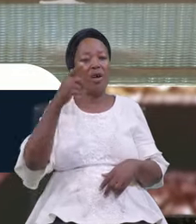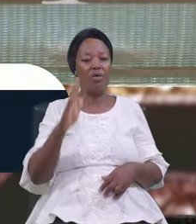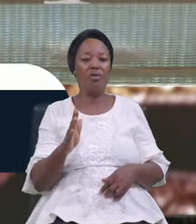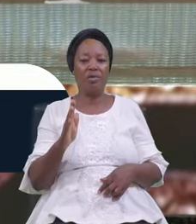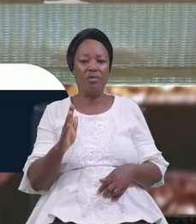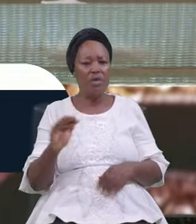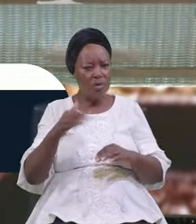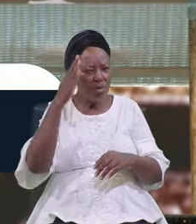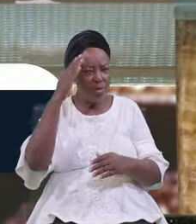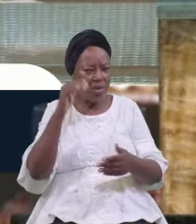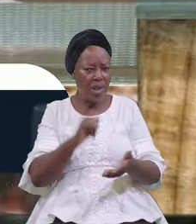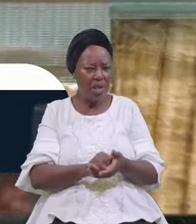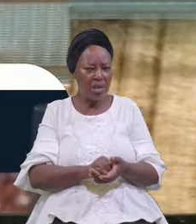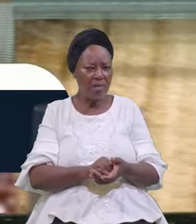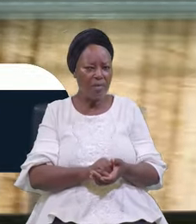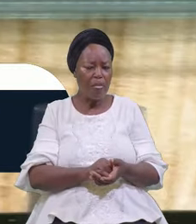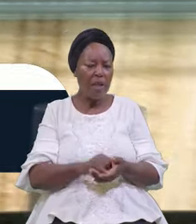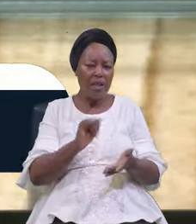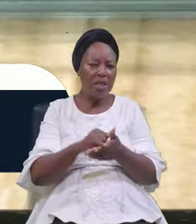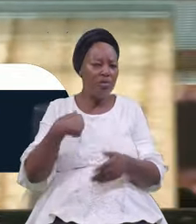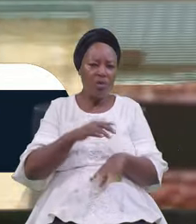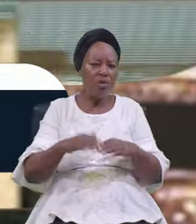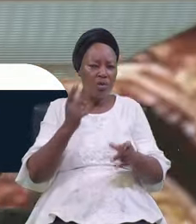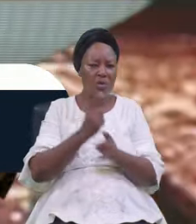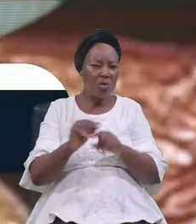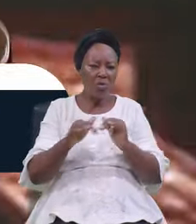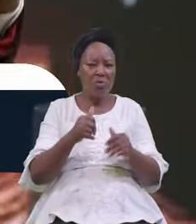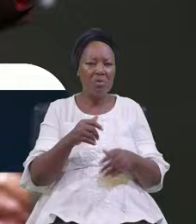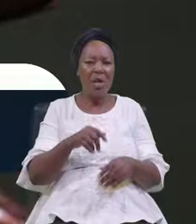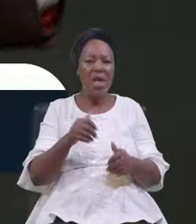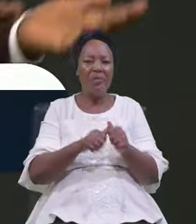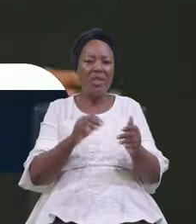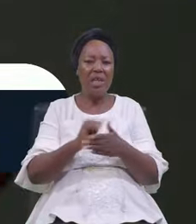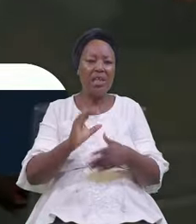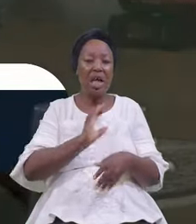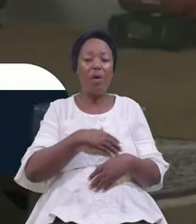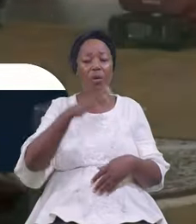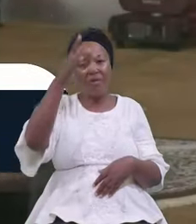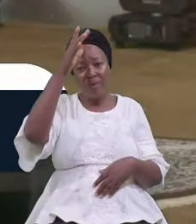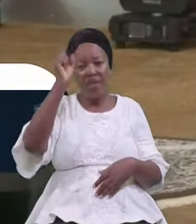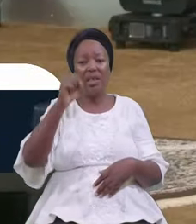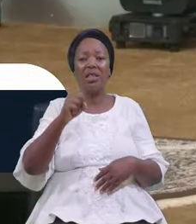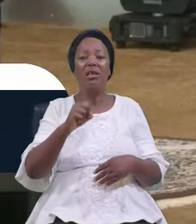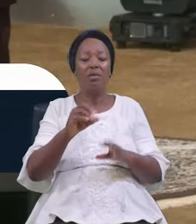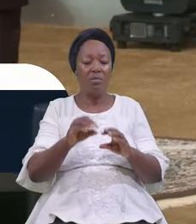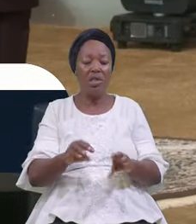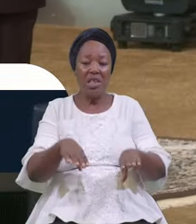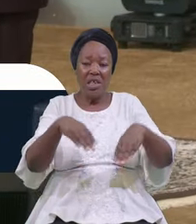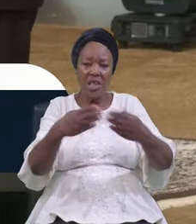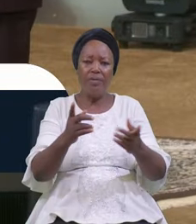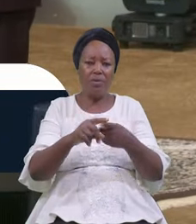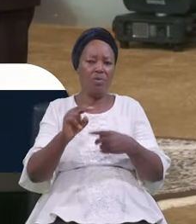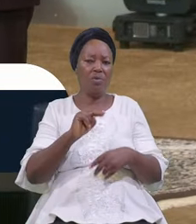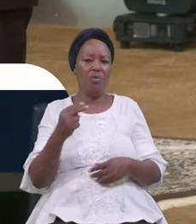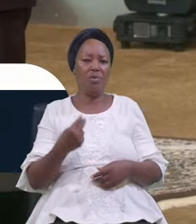you realize that? You don't just do everything our fathers handed over unto